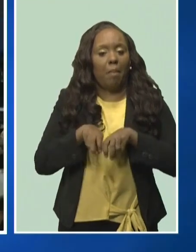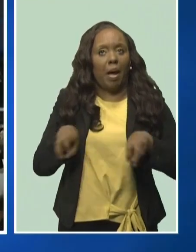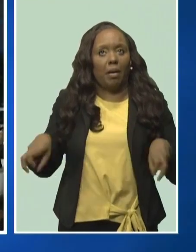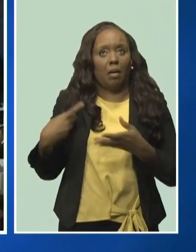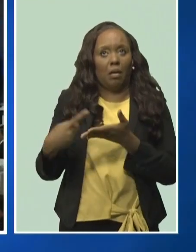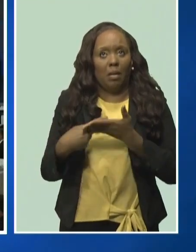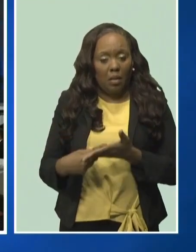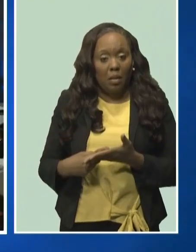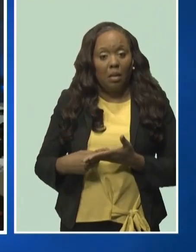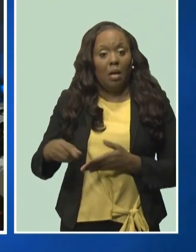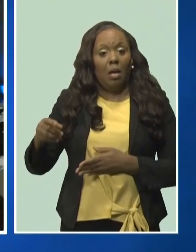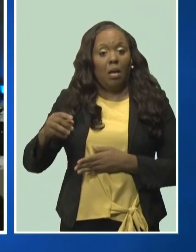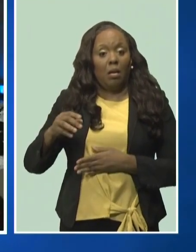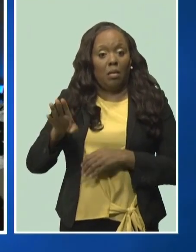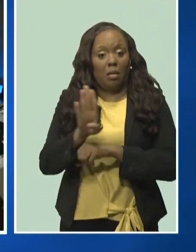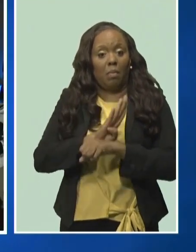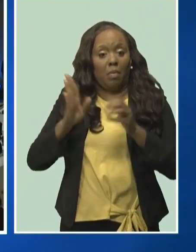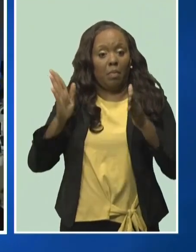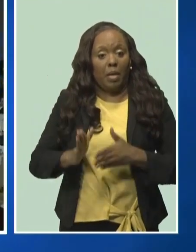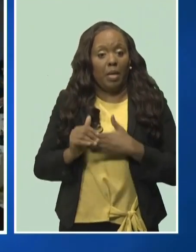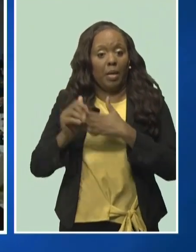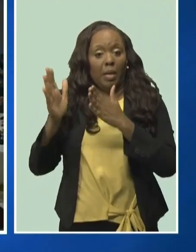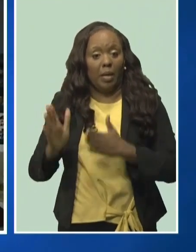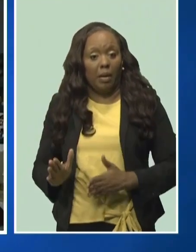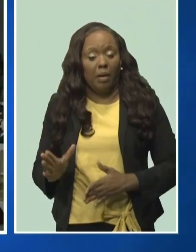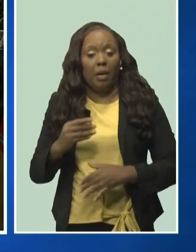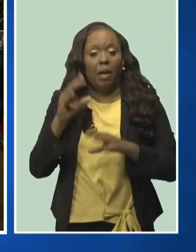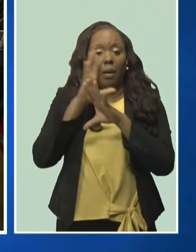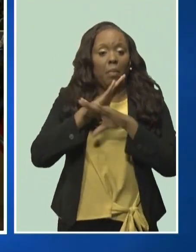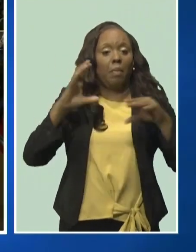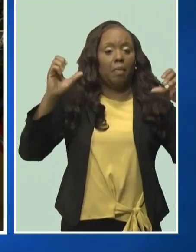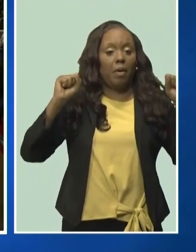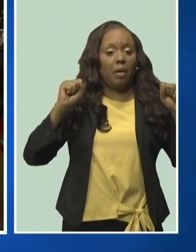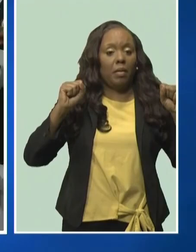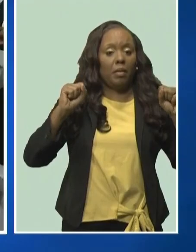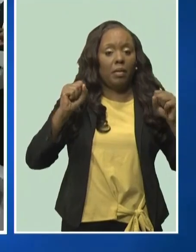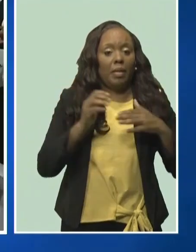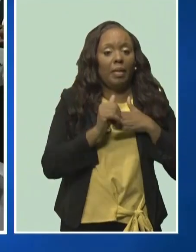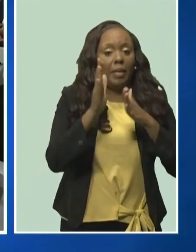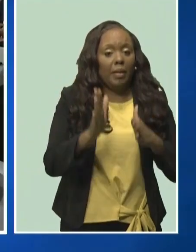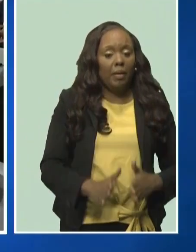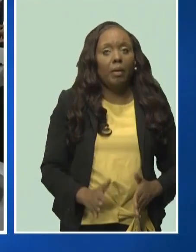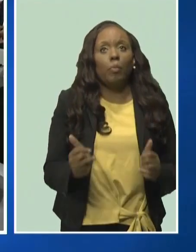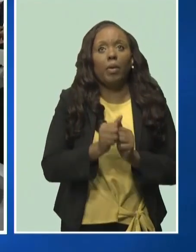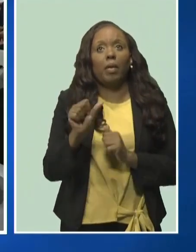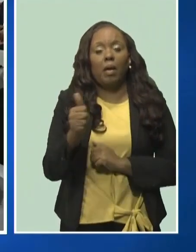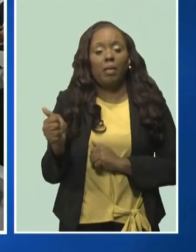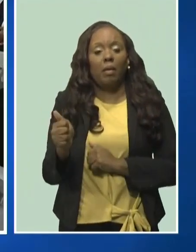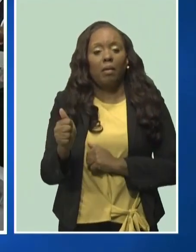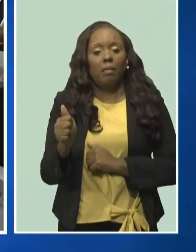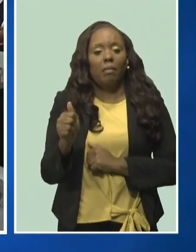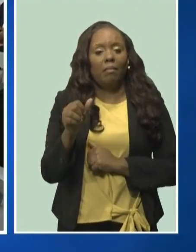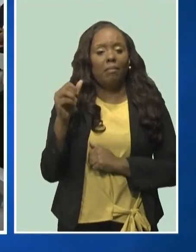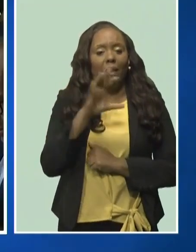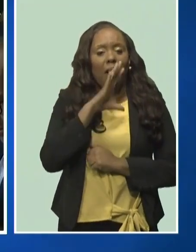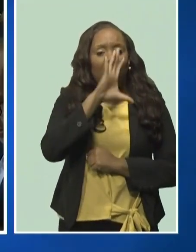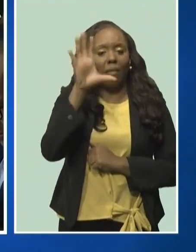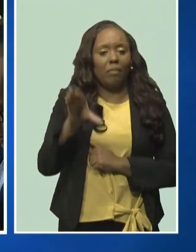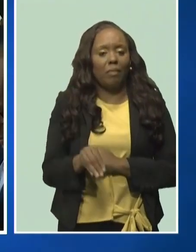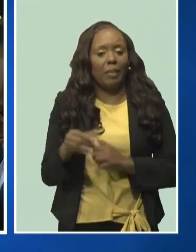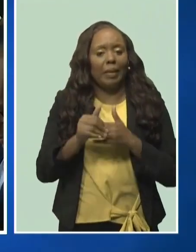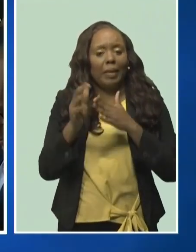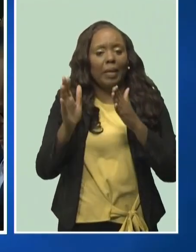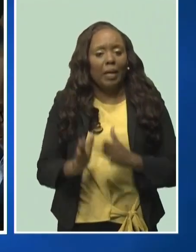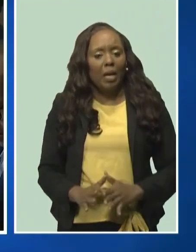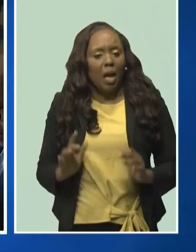The Barbadian leader, along with French President Emmanuel Macron and several African leaders, have been assessing the progress of the Paris